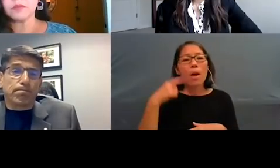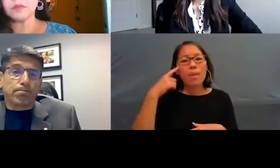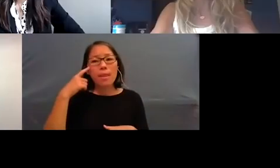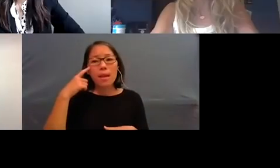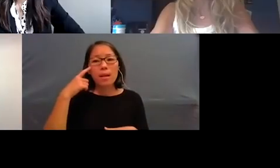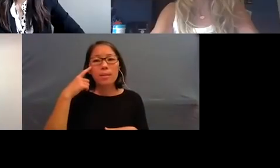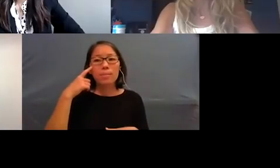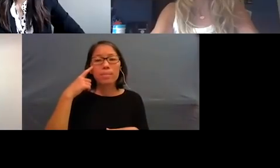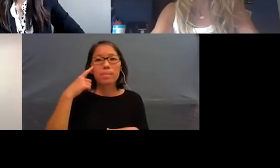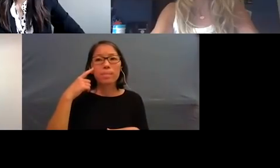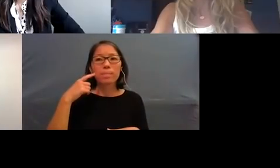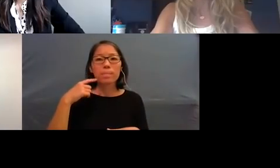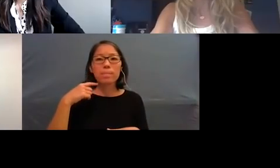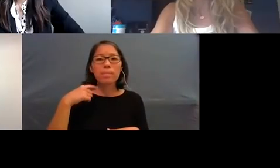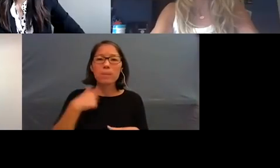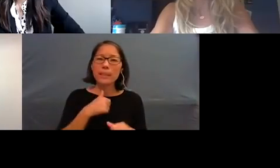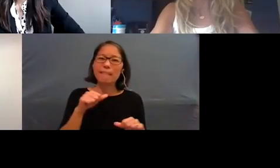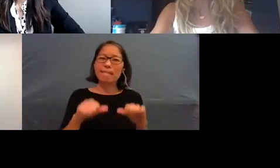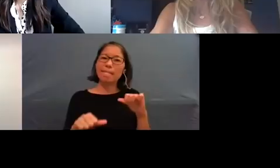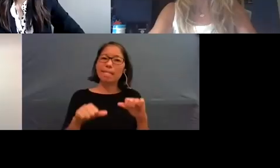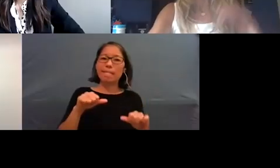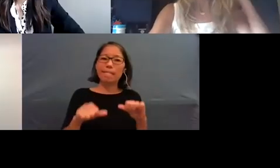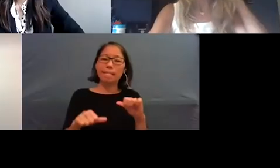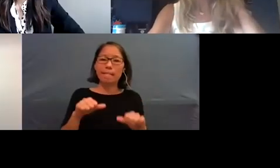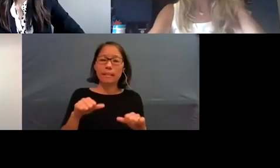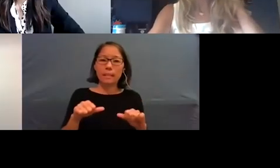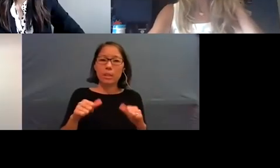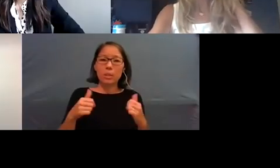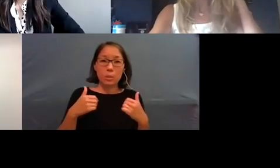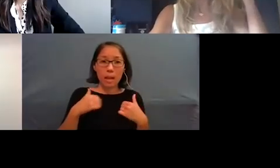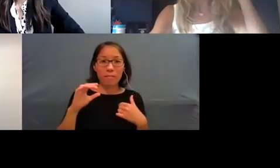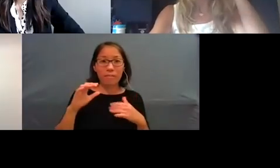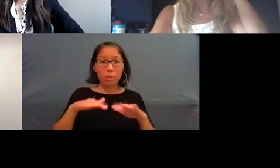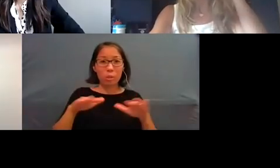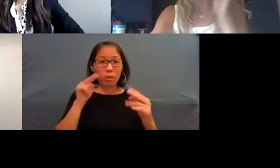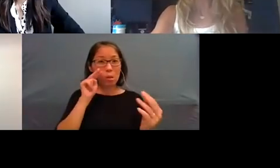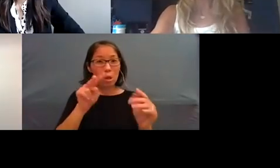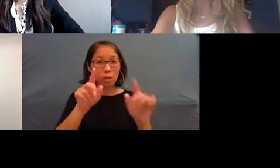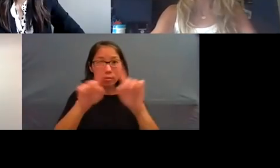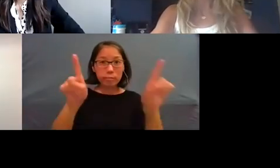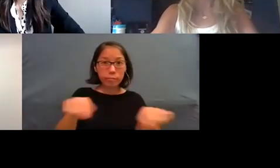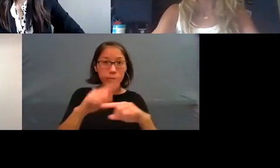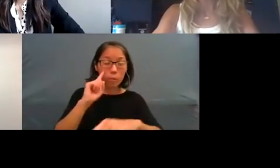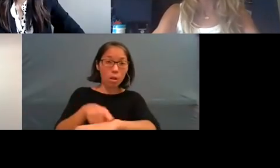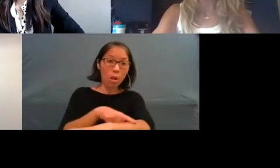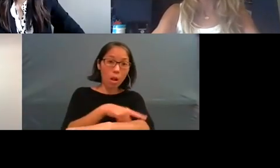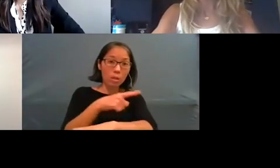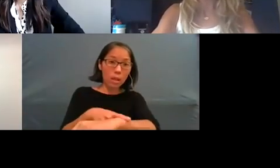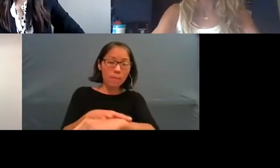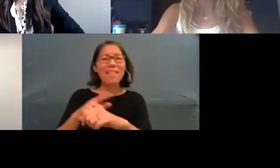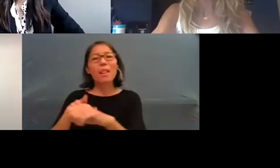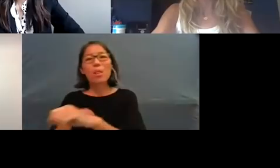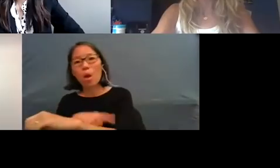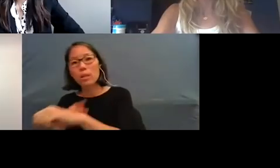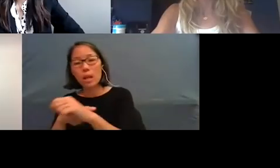I think we are reluctant to put a child on a screen for long periods of time and then long periods of time of independent study. But